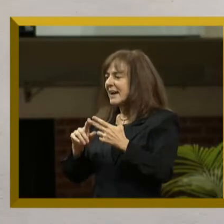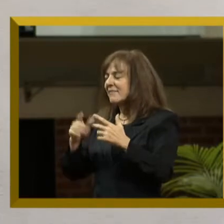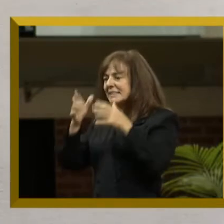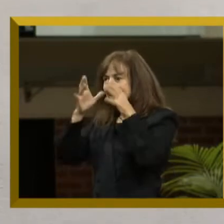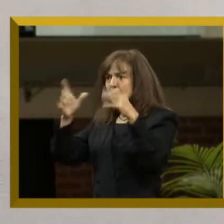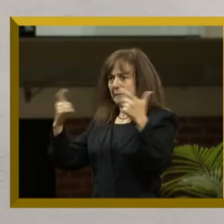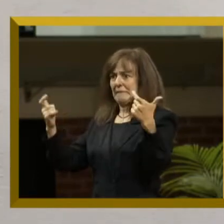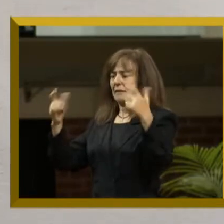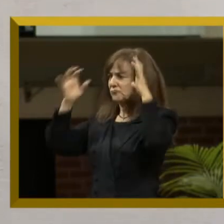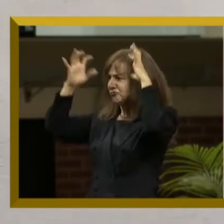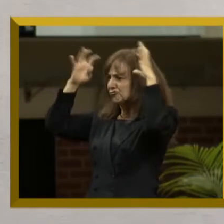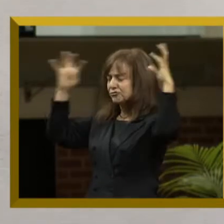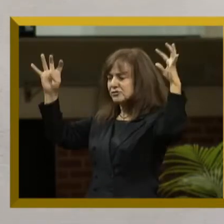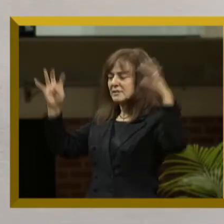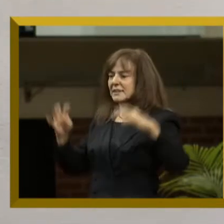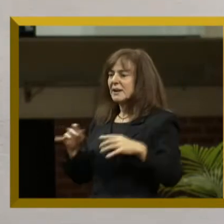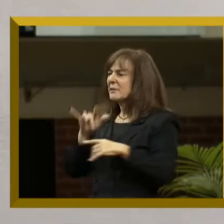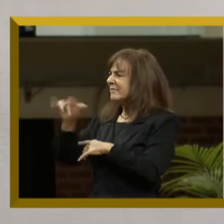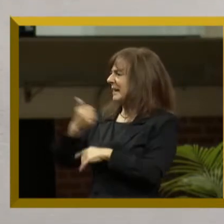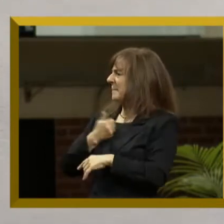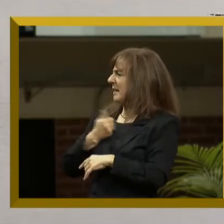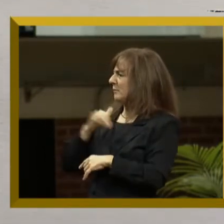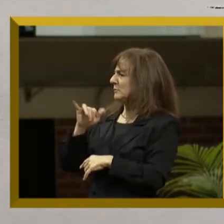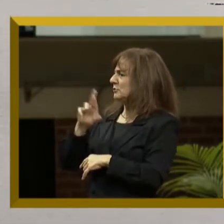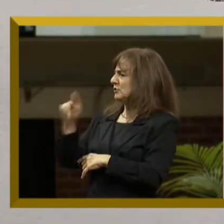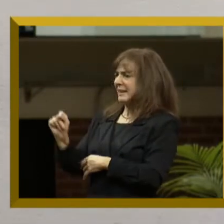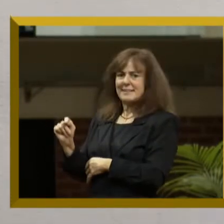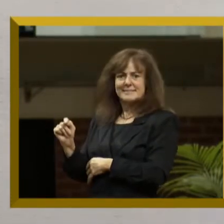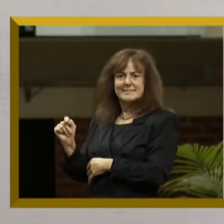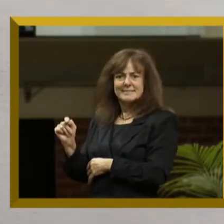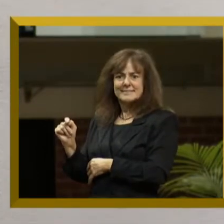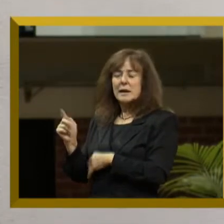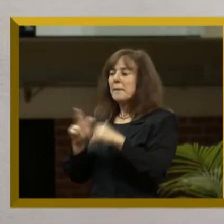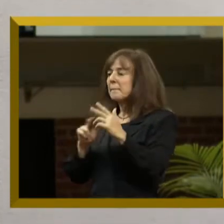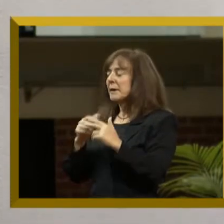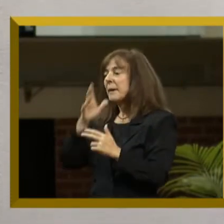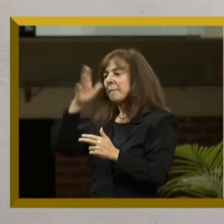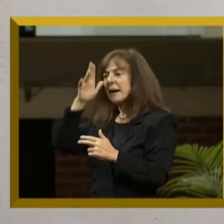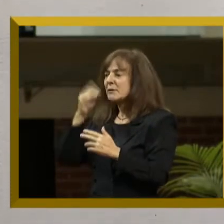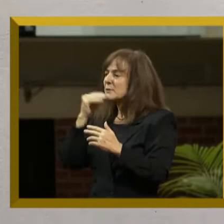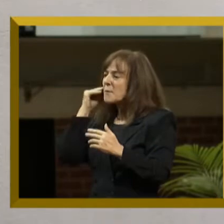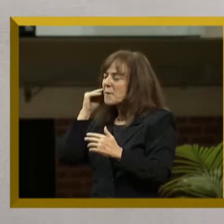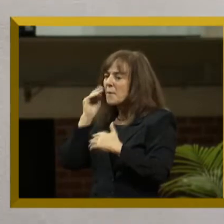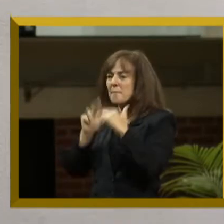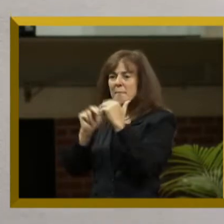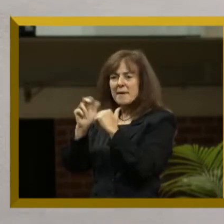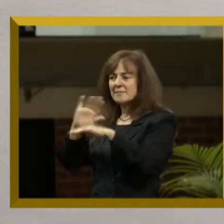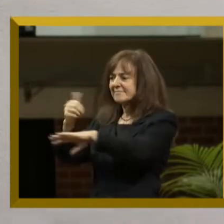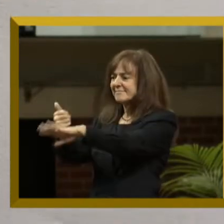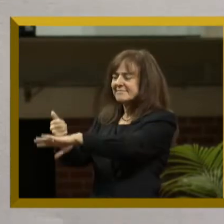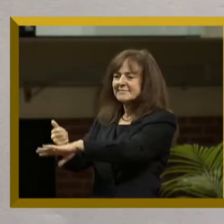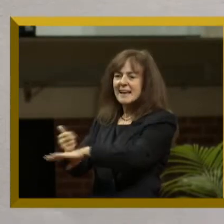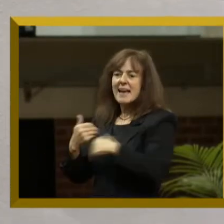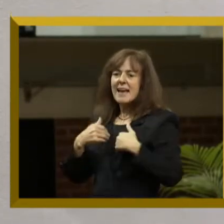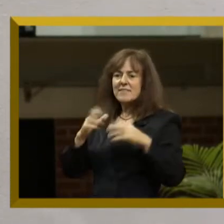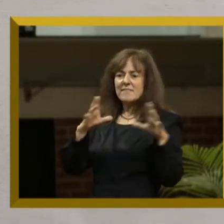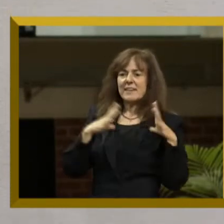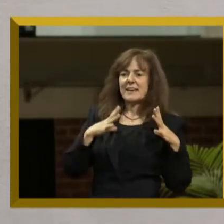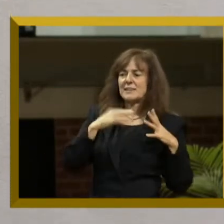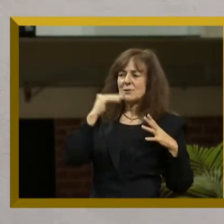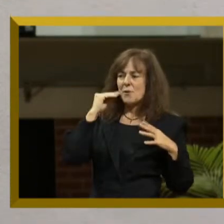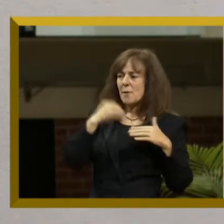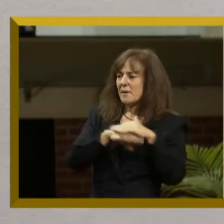deer, own and fly my own jet, build my parents a home, own a vacation home in